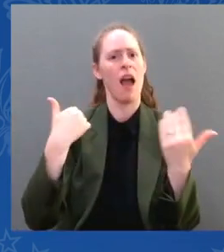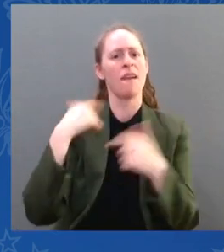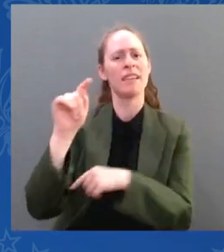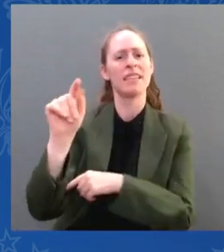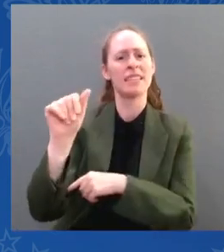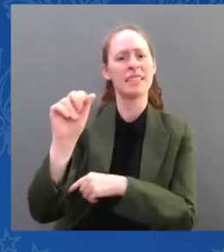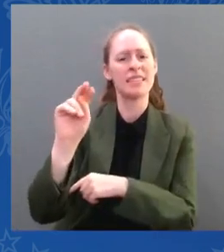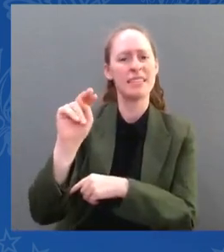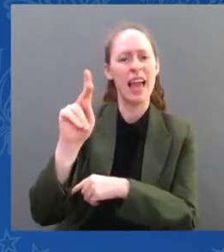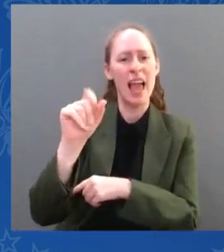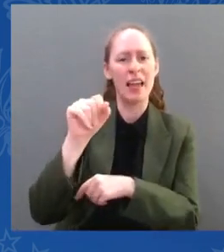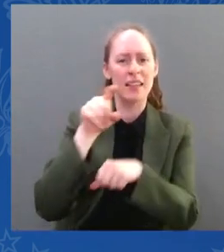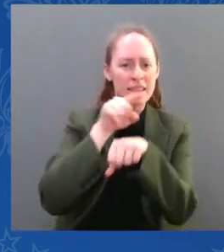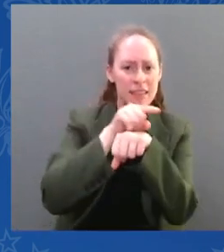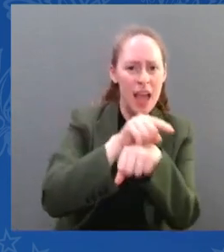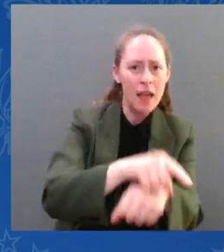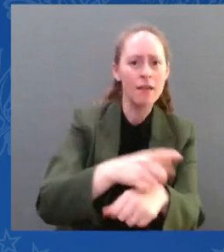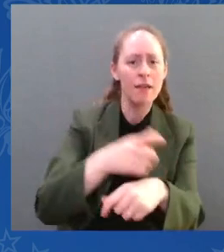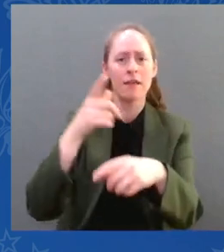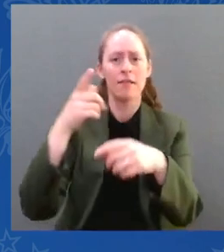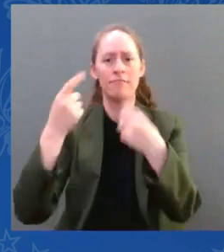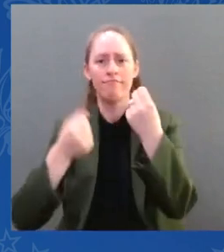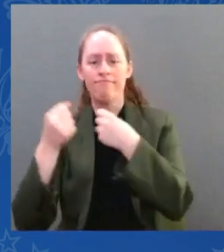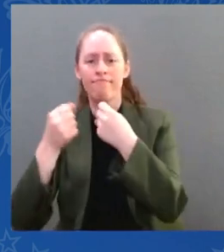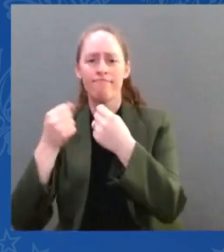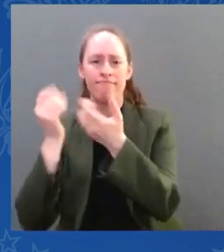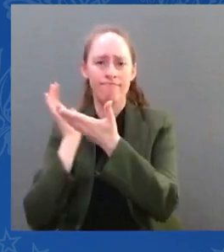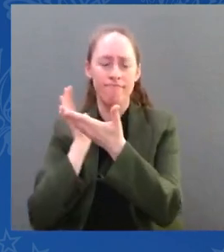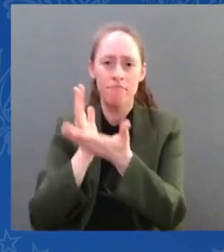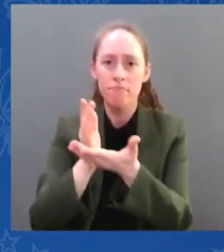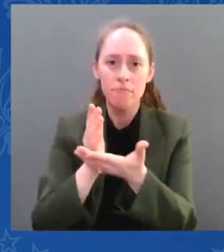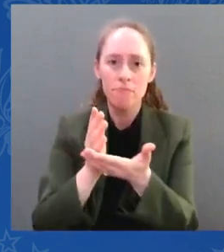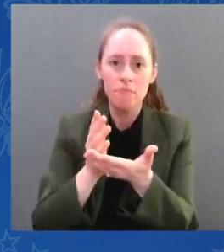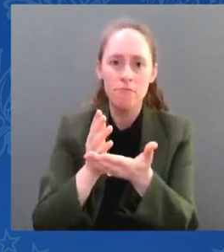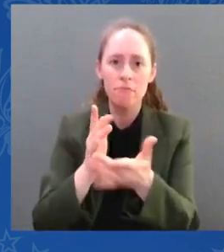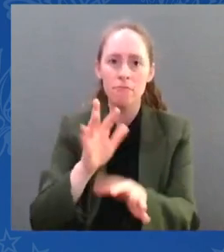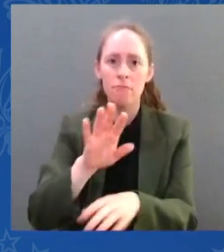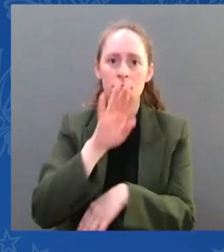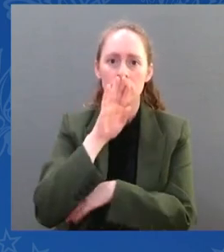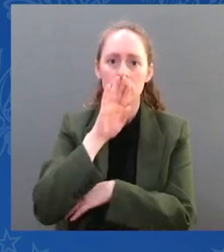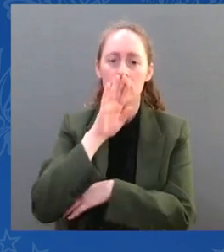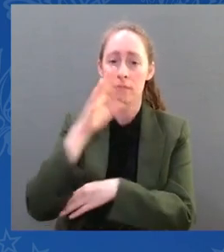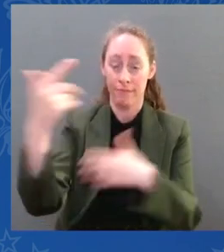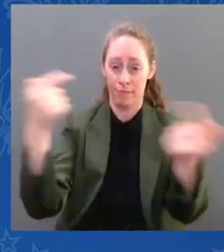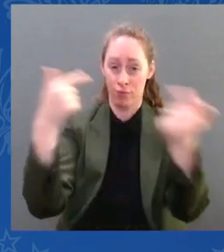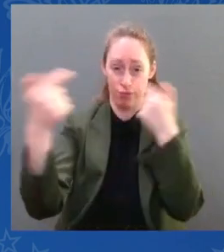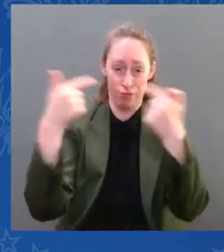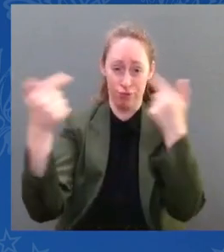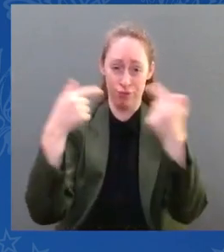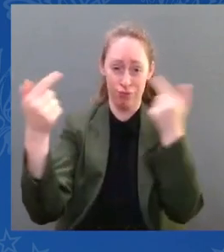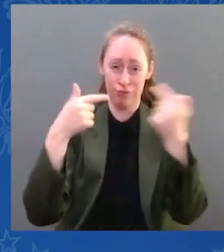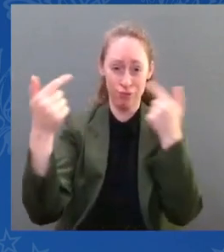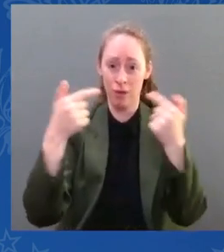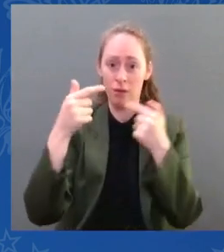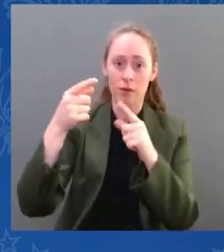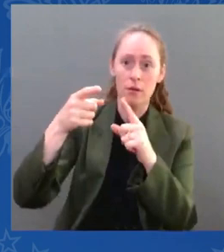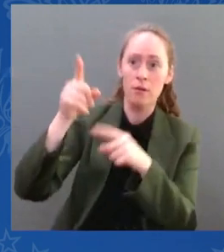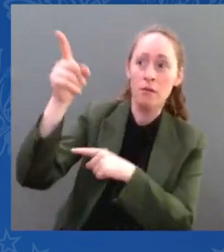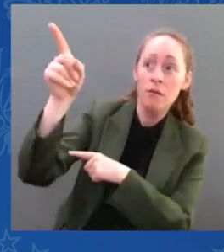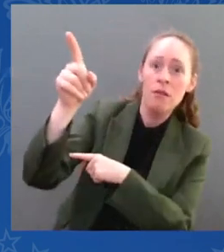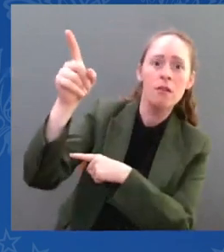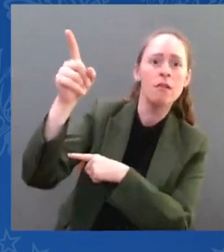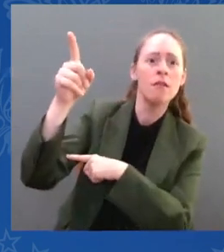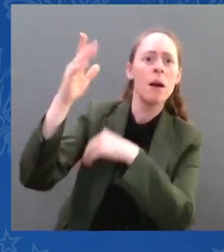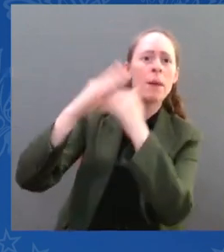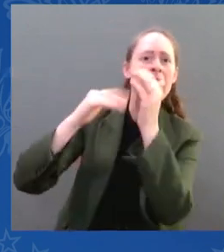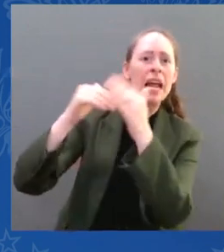became under intense enemy fire from a building at its right. Unbeknown to C Troop, it had driven directly into an enemy